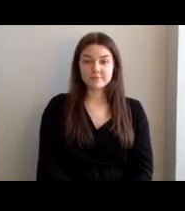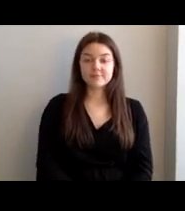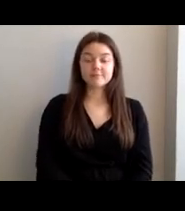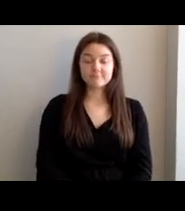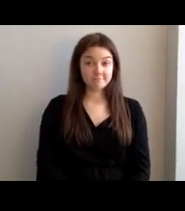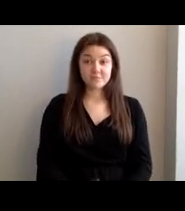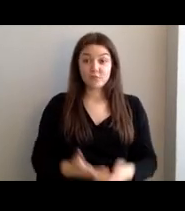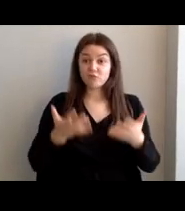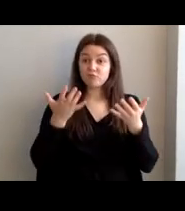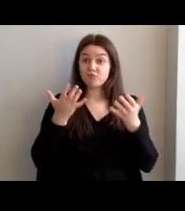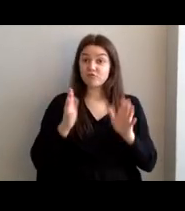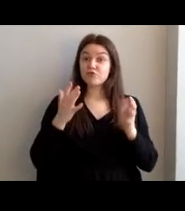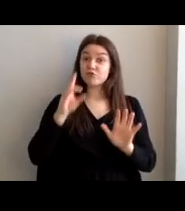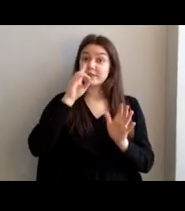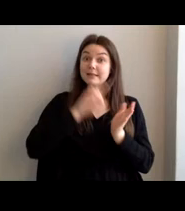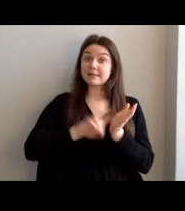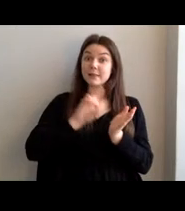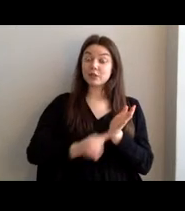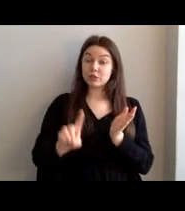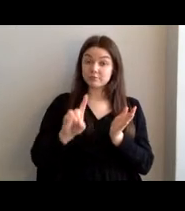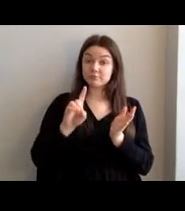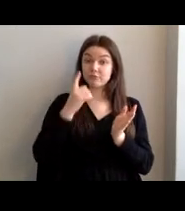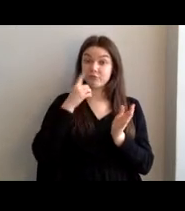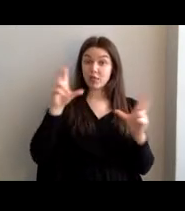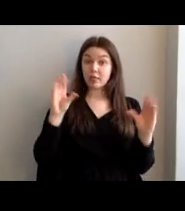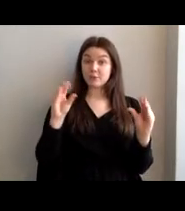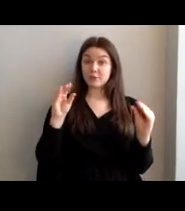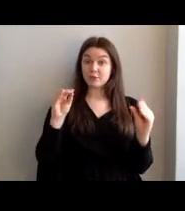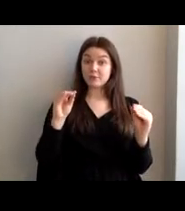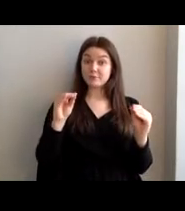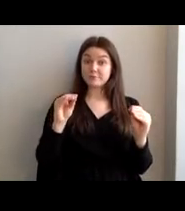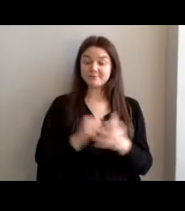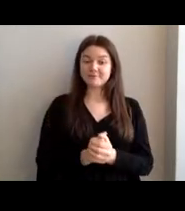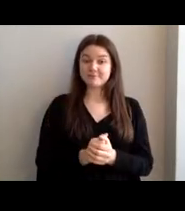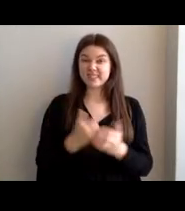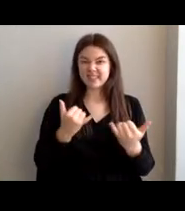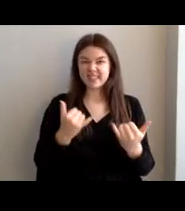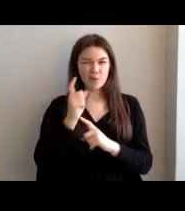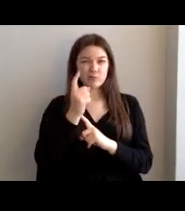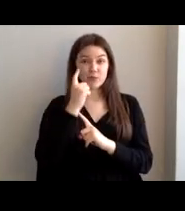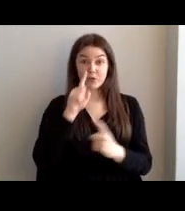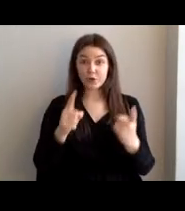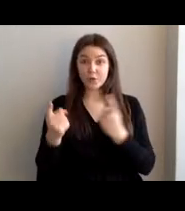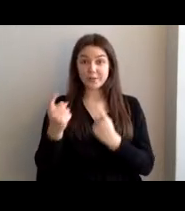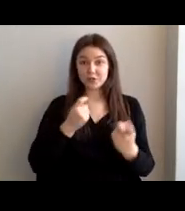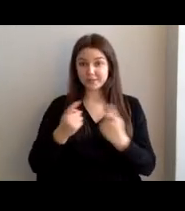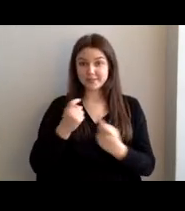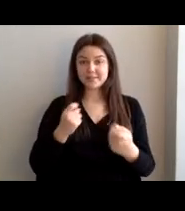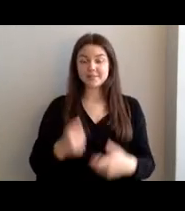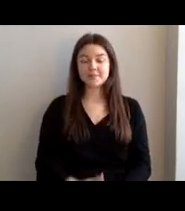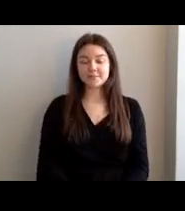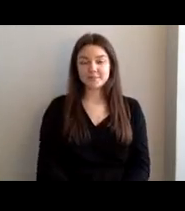That is how we conduct our live lobster inspections. Now let's take some time to answer some